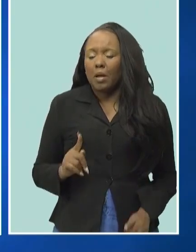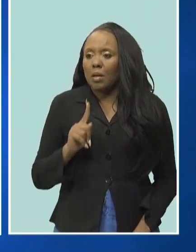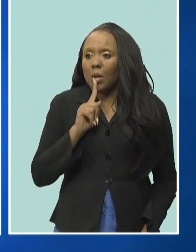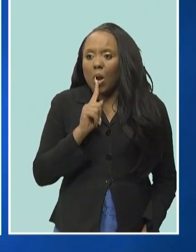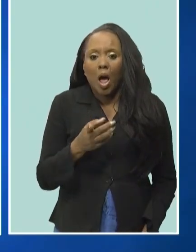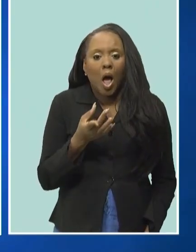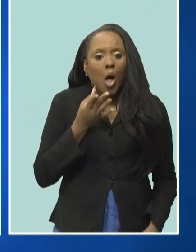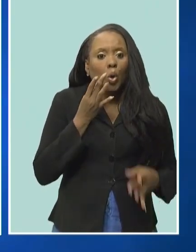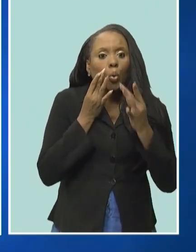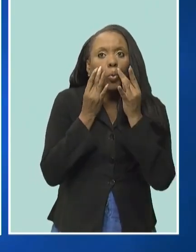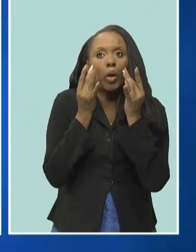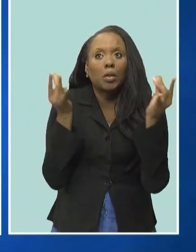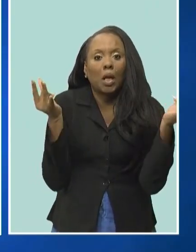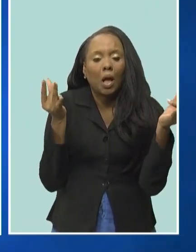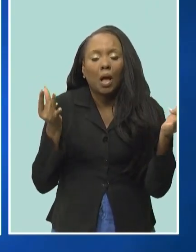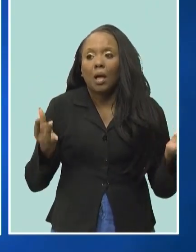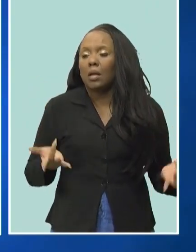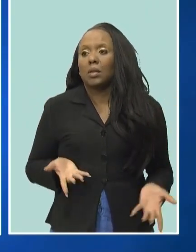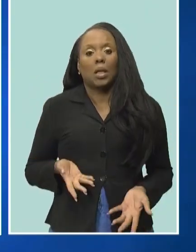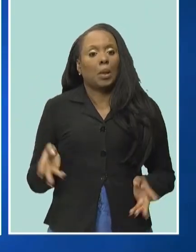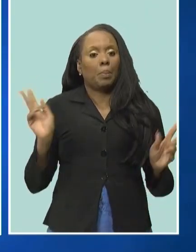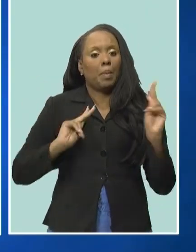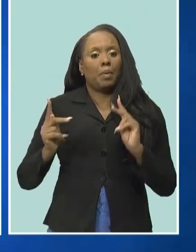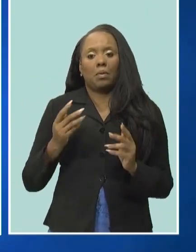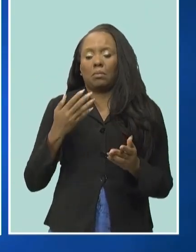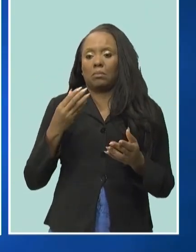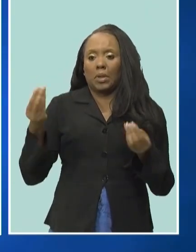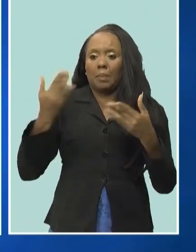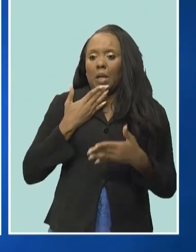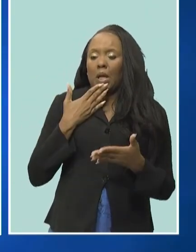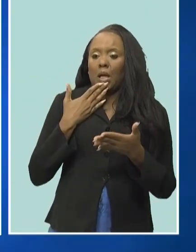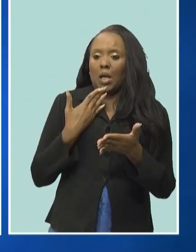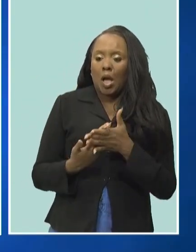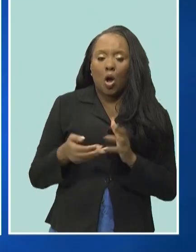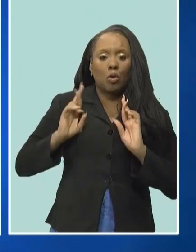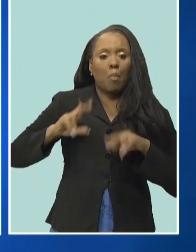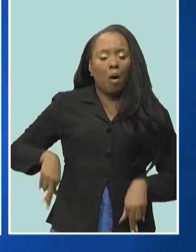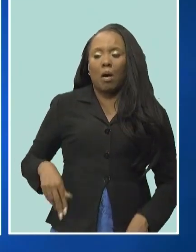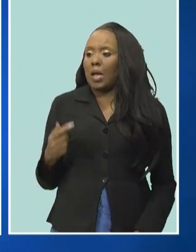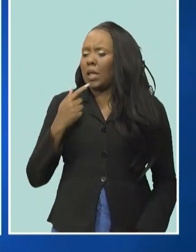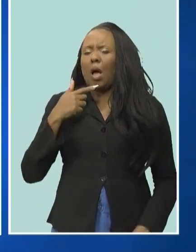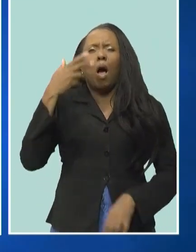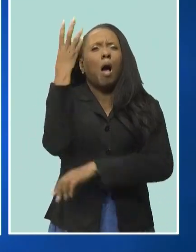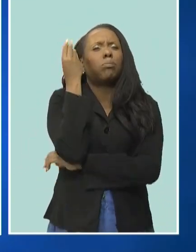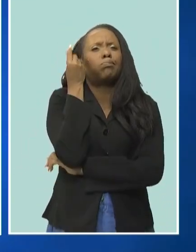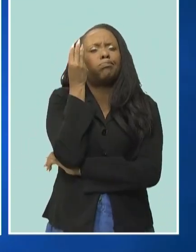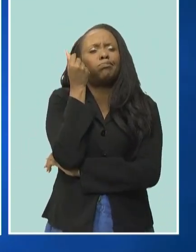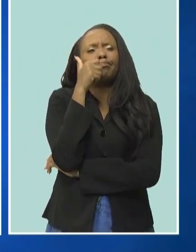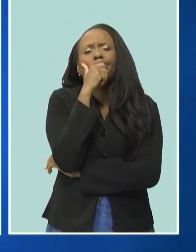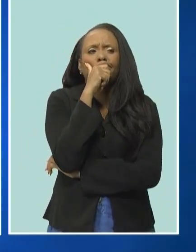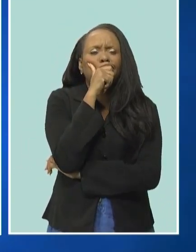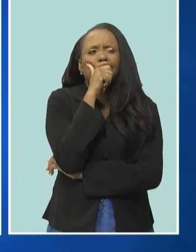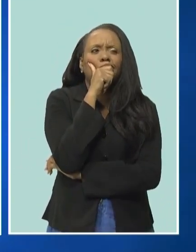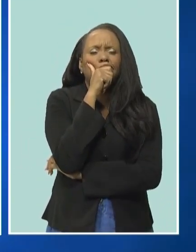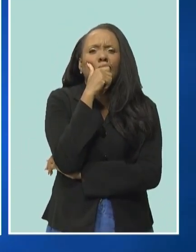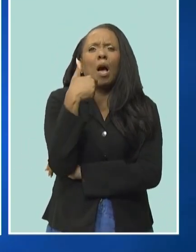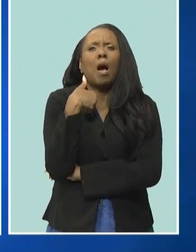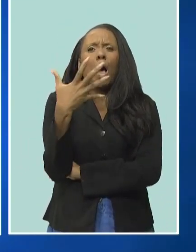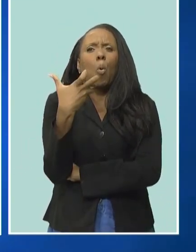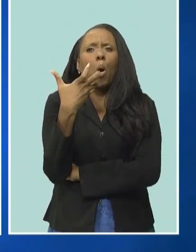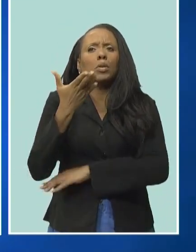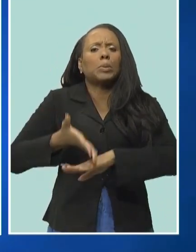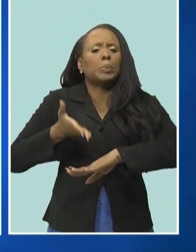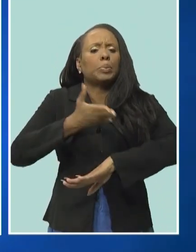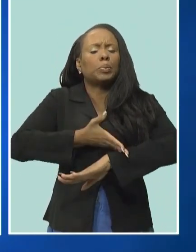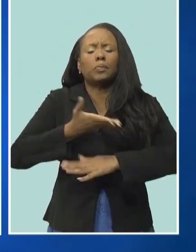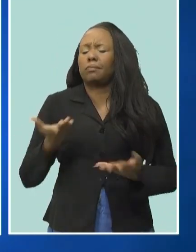reviews. When I was getting good feedback, I said, well, you know, let me try to do something else. Let me try to improve. Let me try to do more, because I was